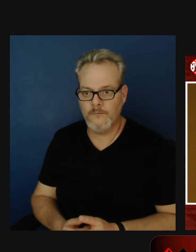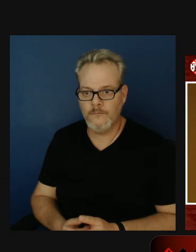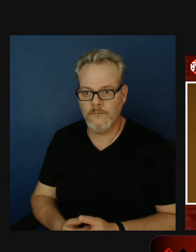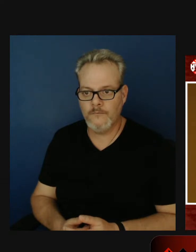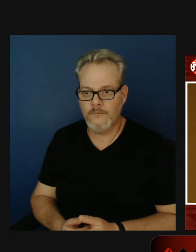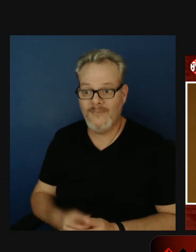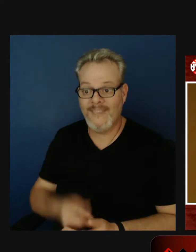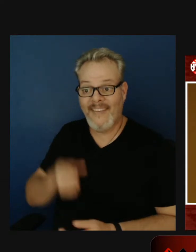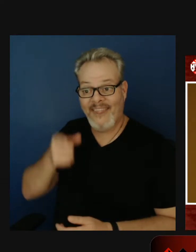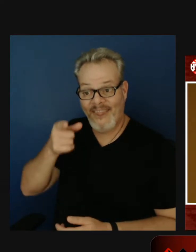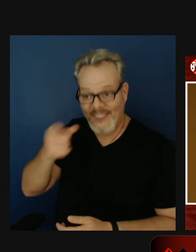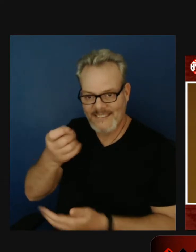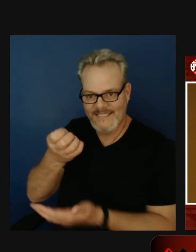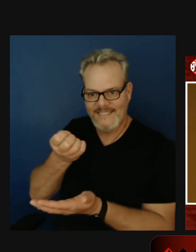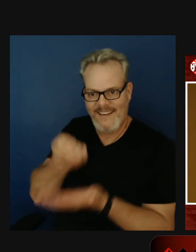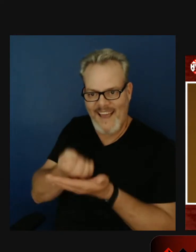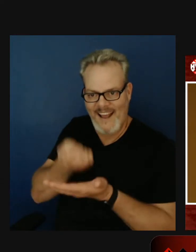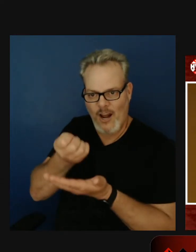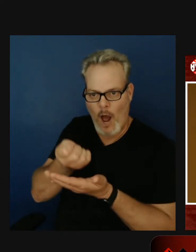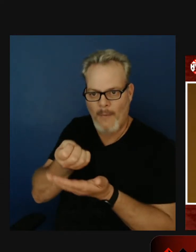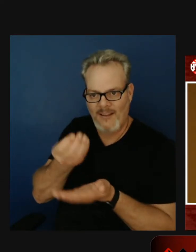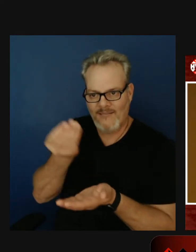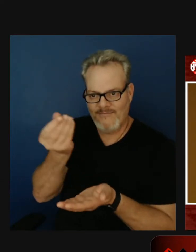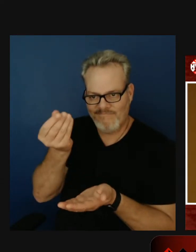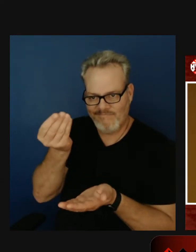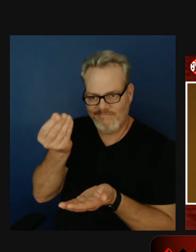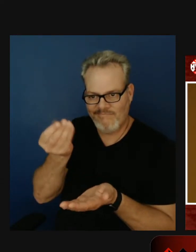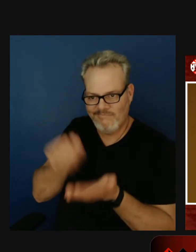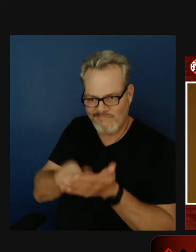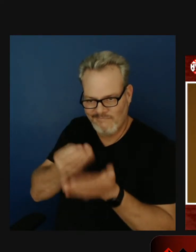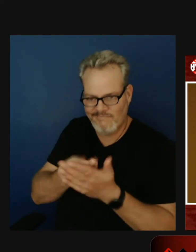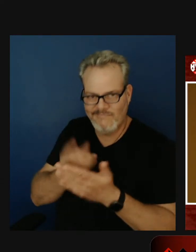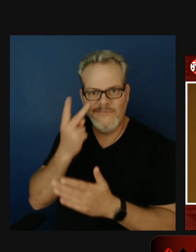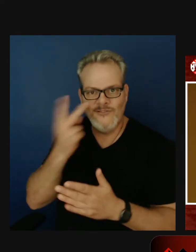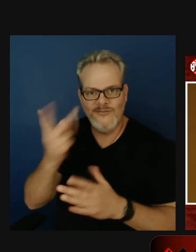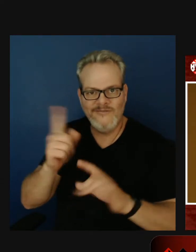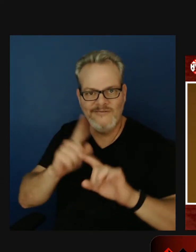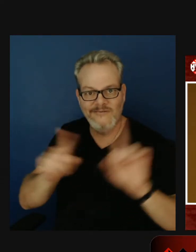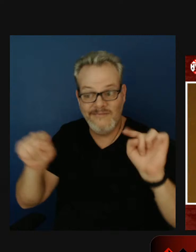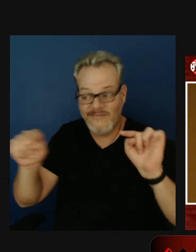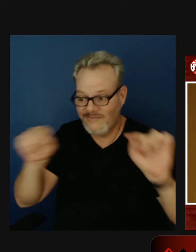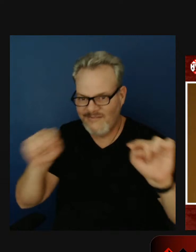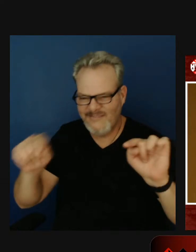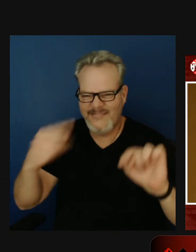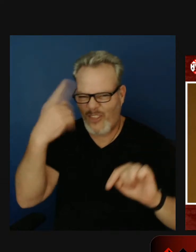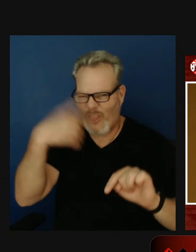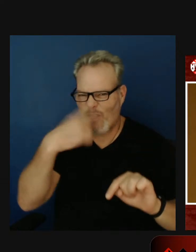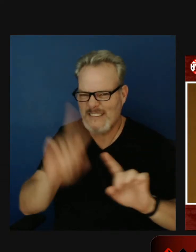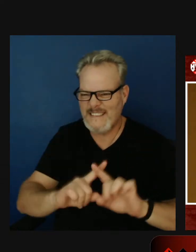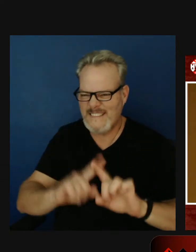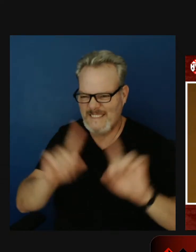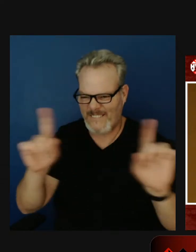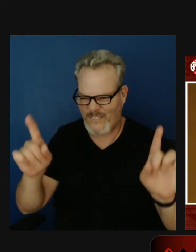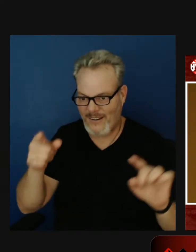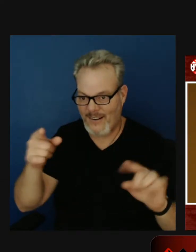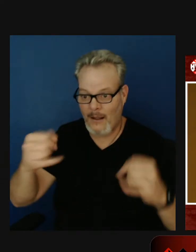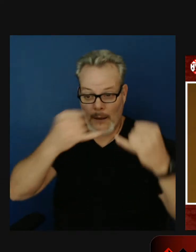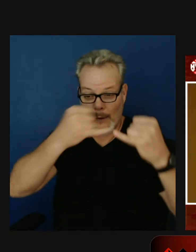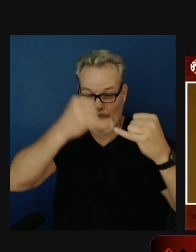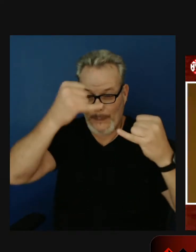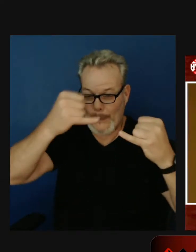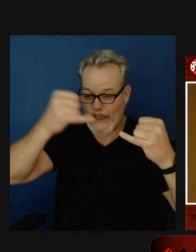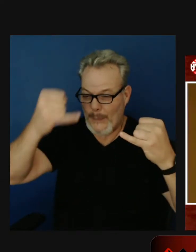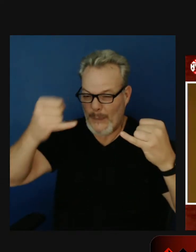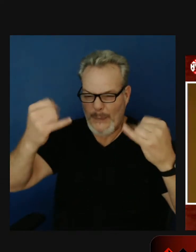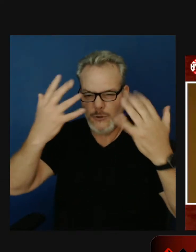the economic map. And you can see here it's got a slightly different symbol up here, and this line gets a bit darker.